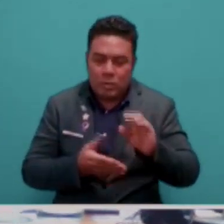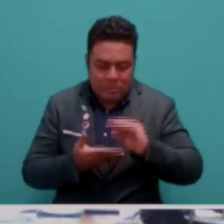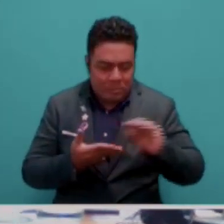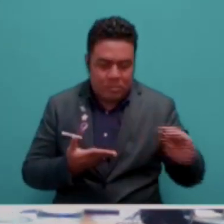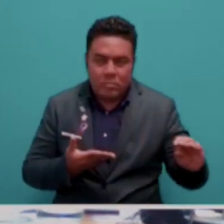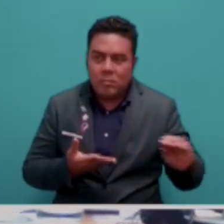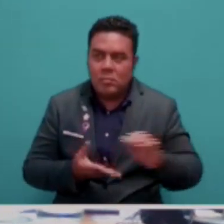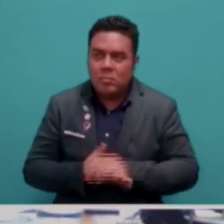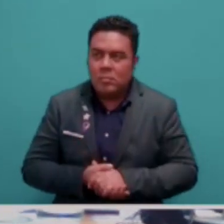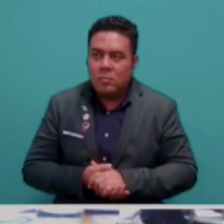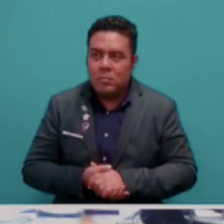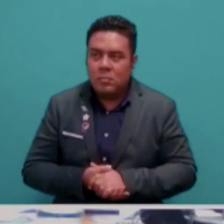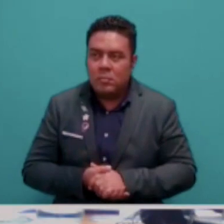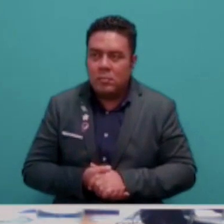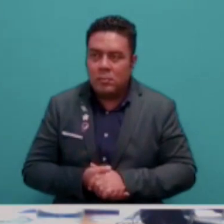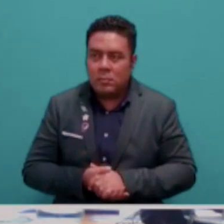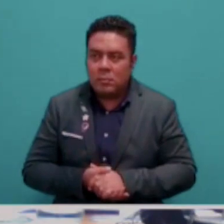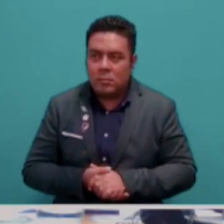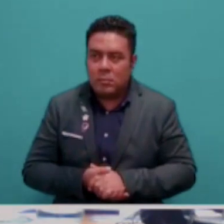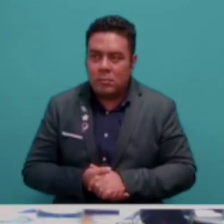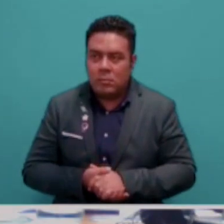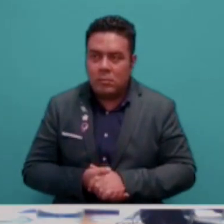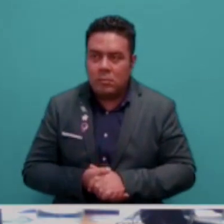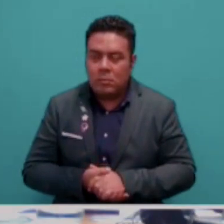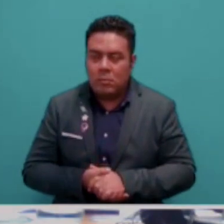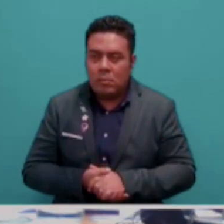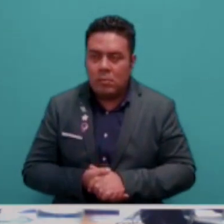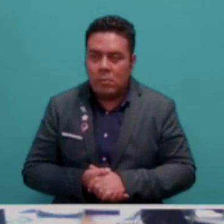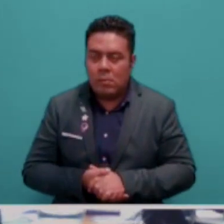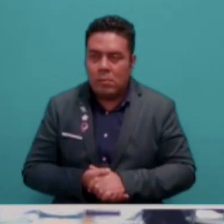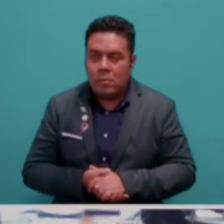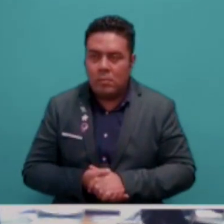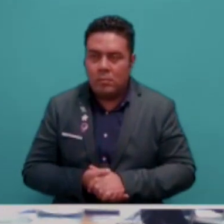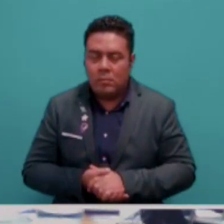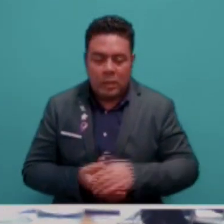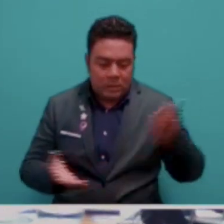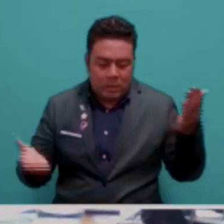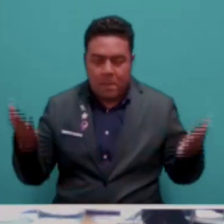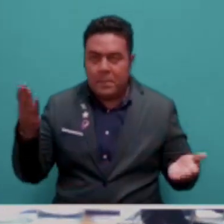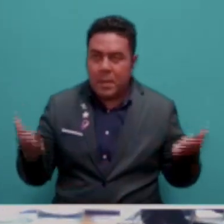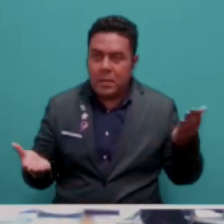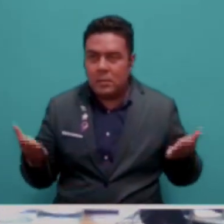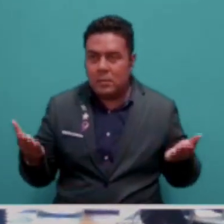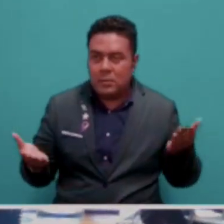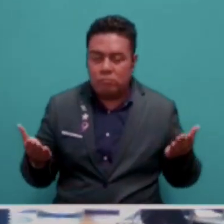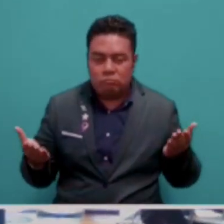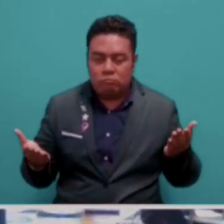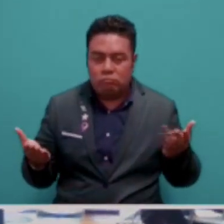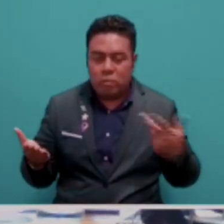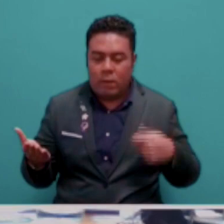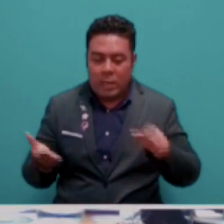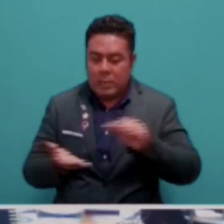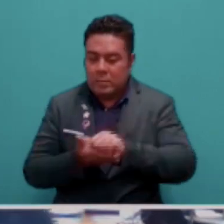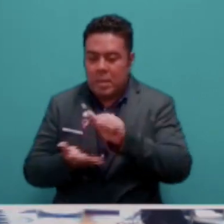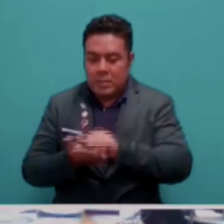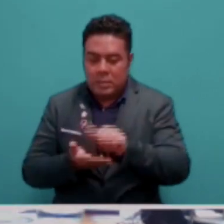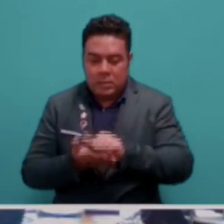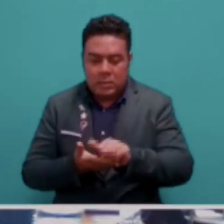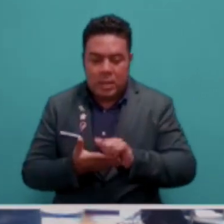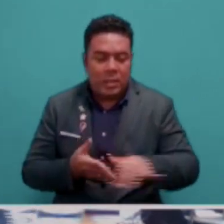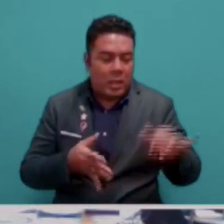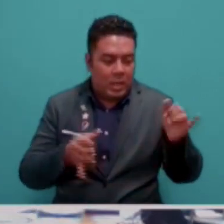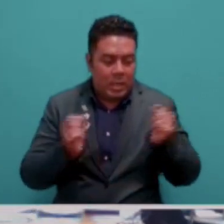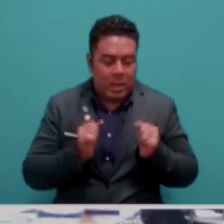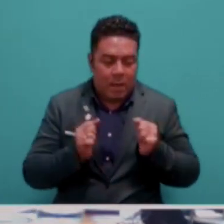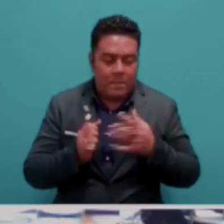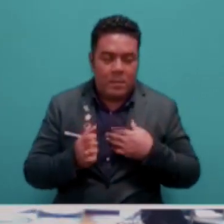given. So it's balancing of the expenses and the income that